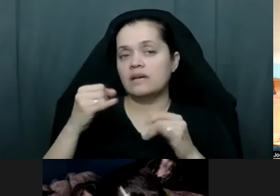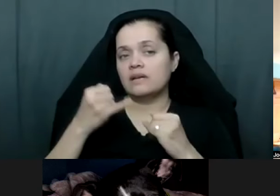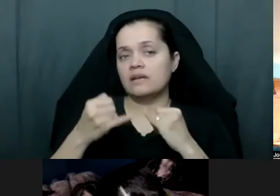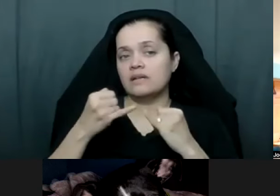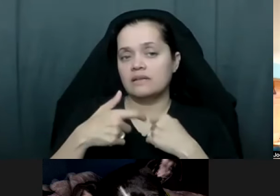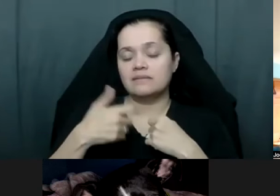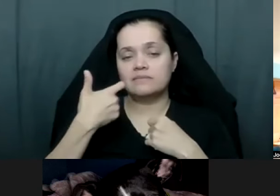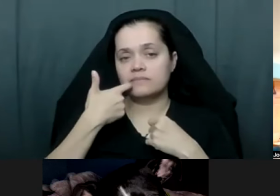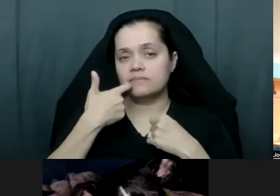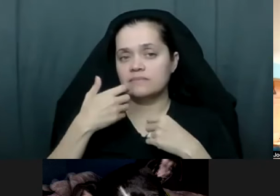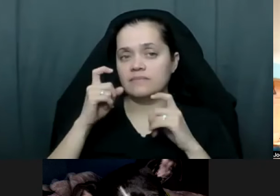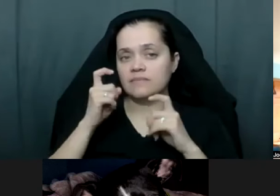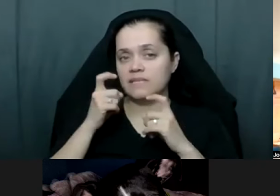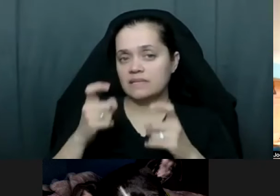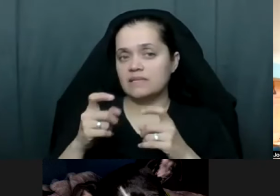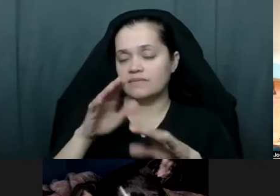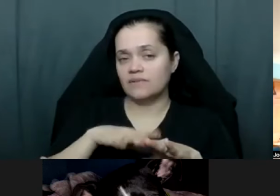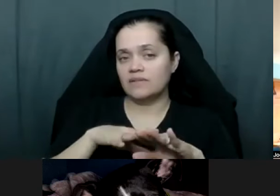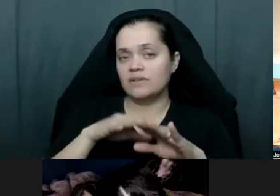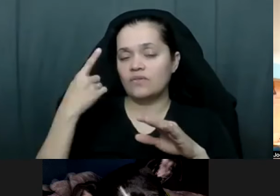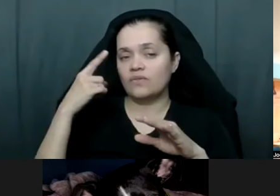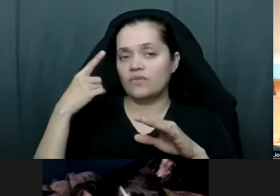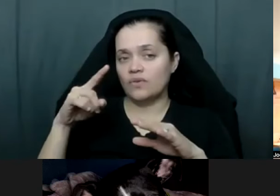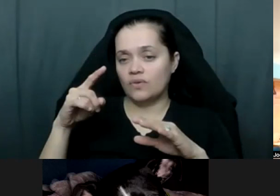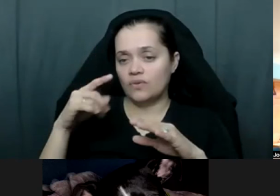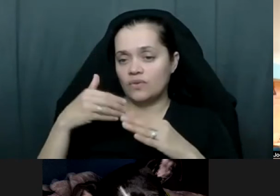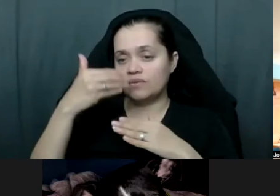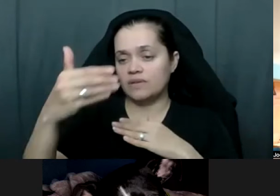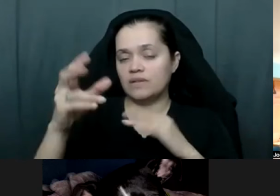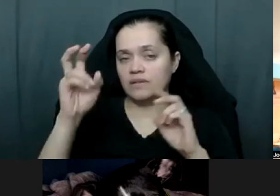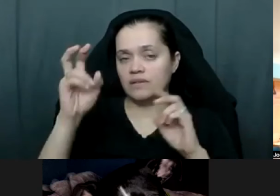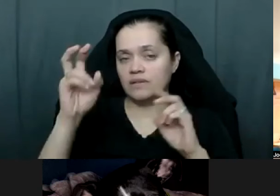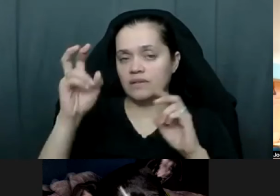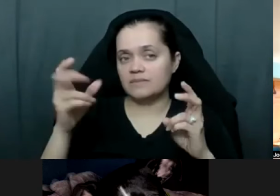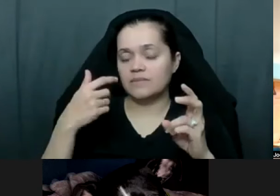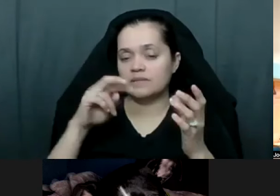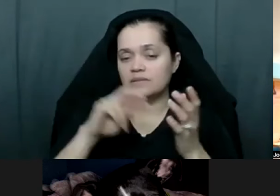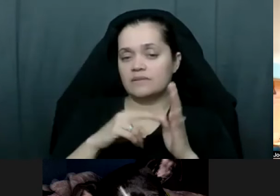you the teaser line for the next topic, which is